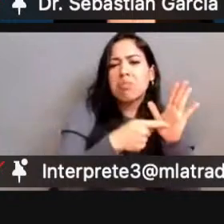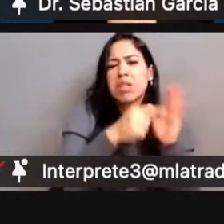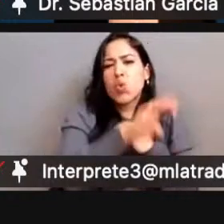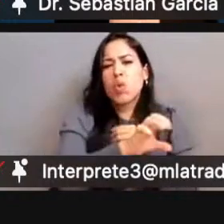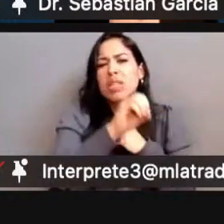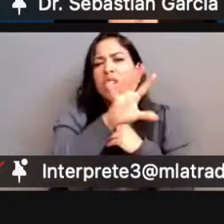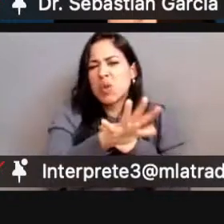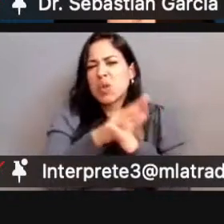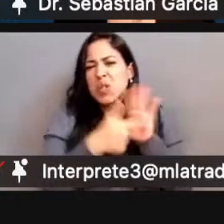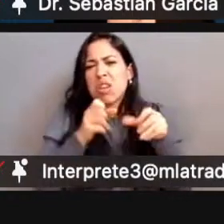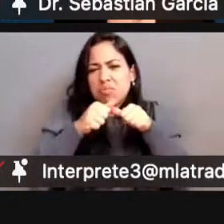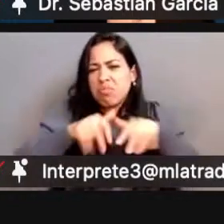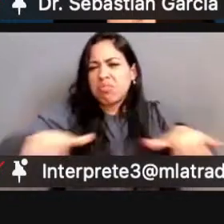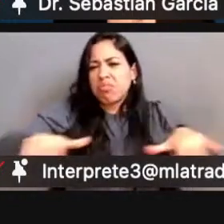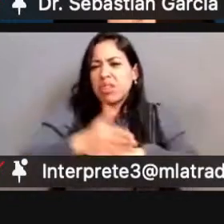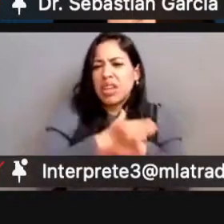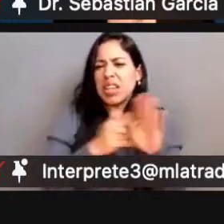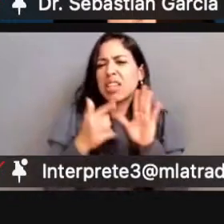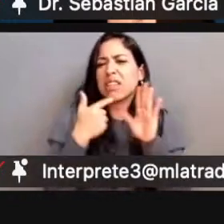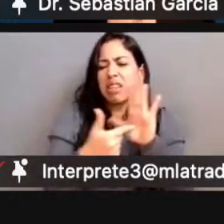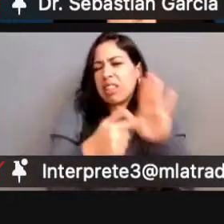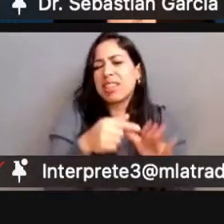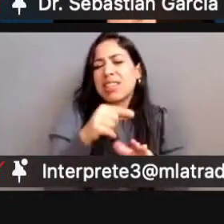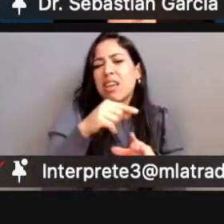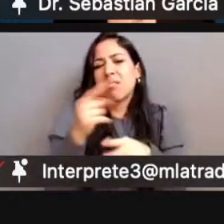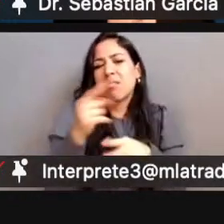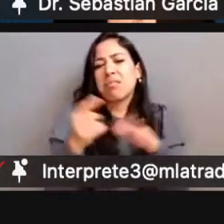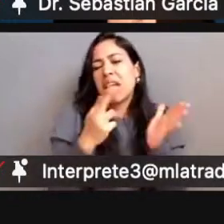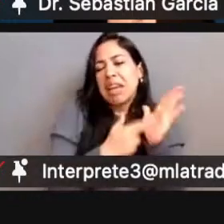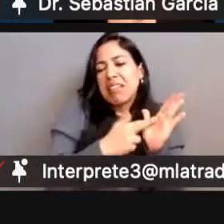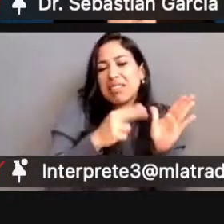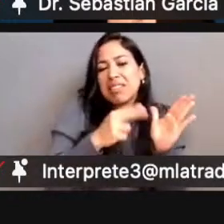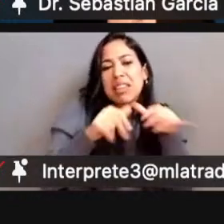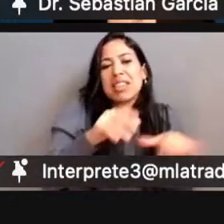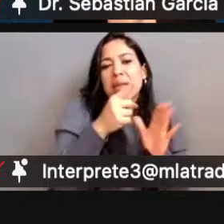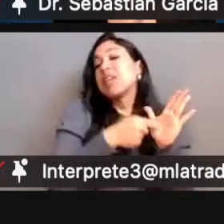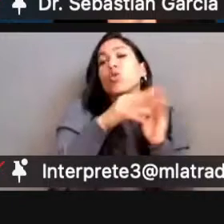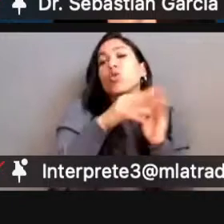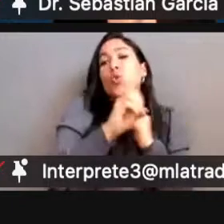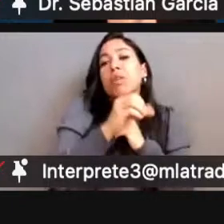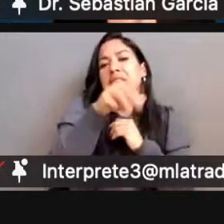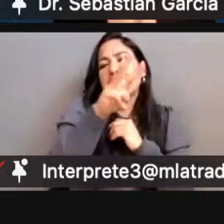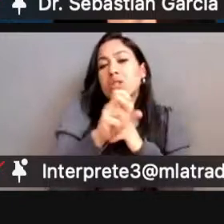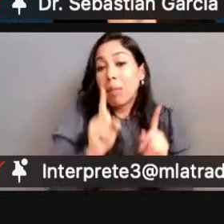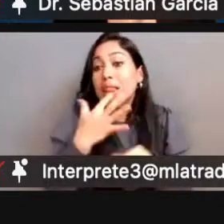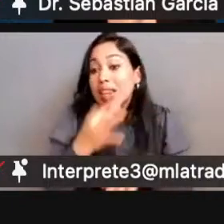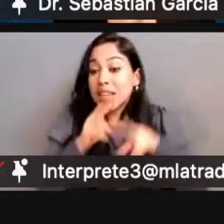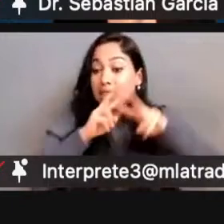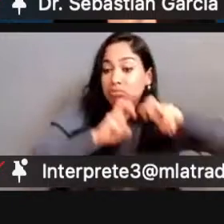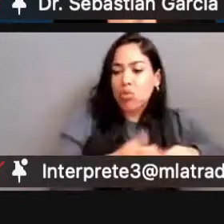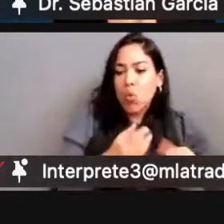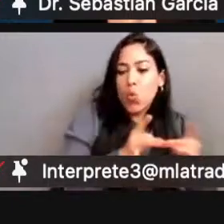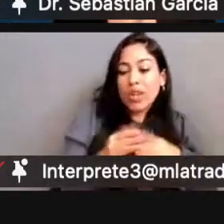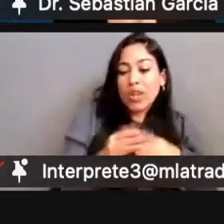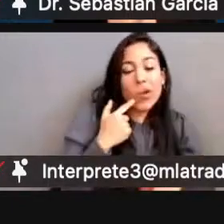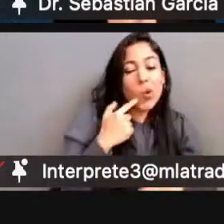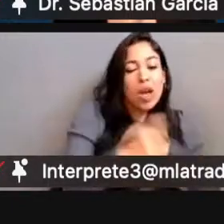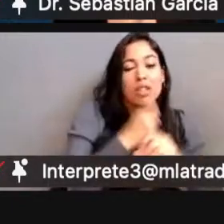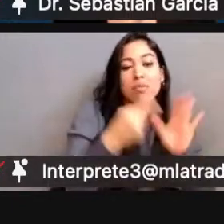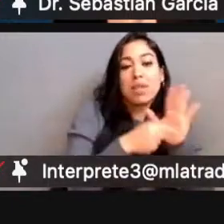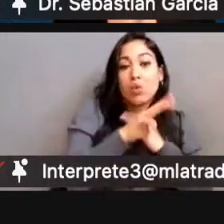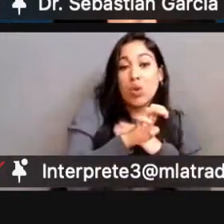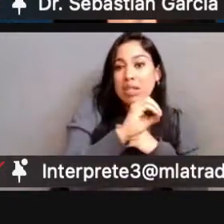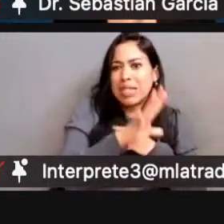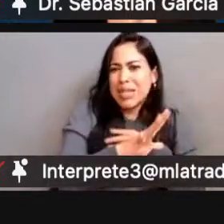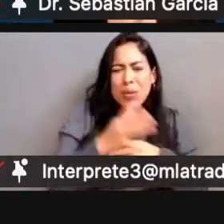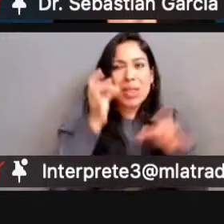1905. It is published on an article that says 1918, and the data is from 1905. See this